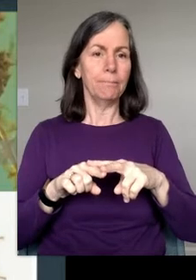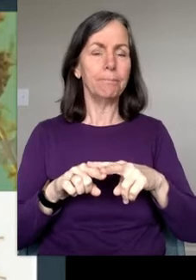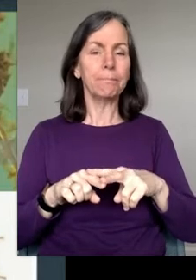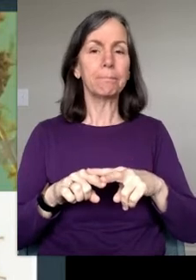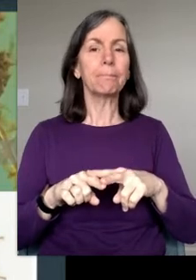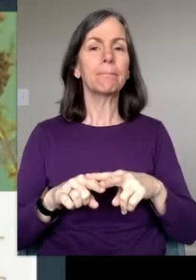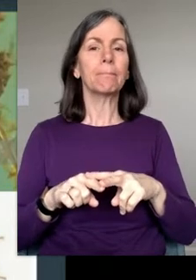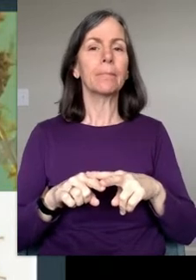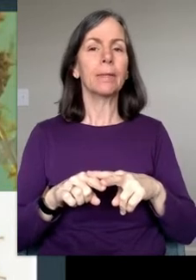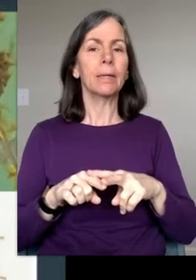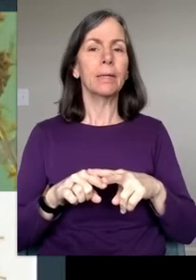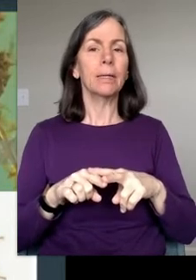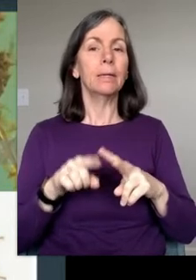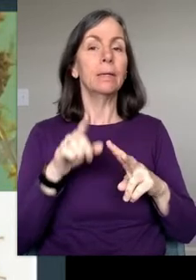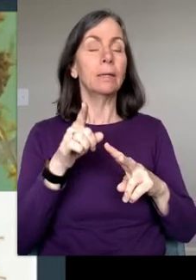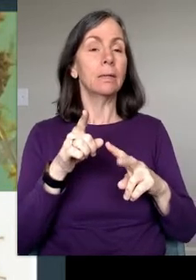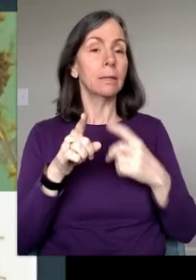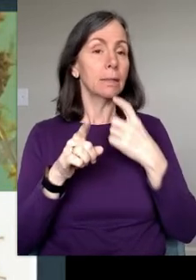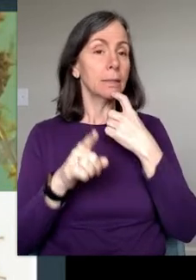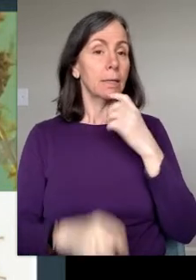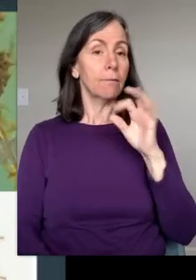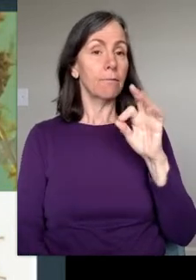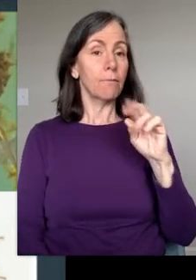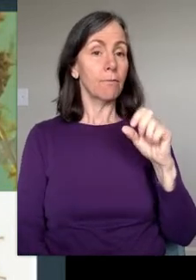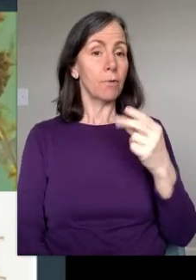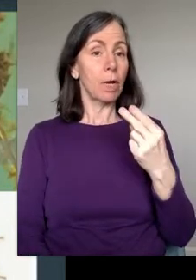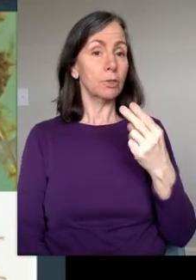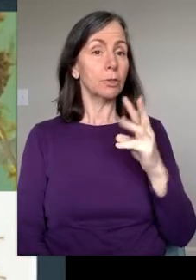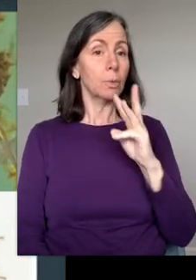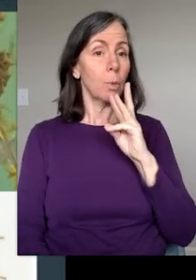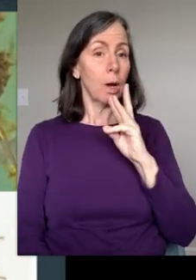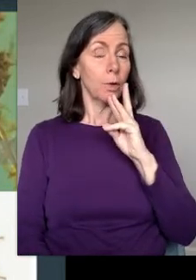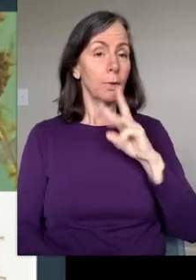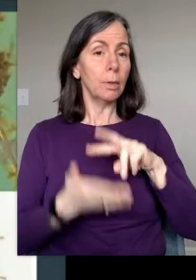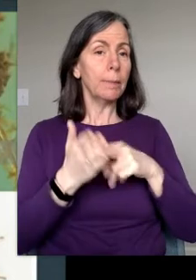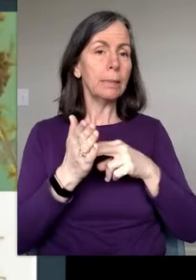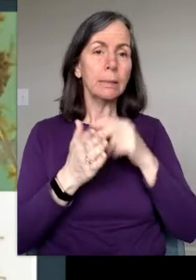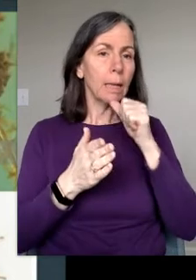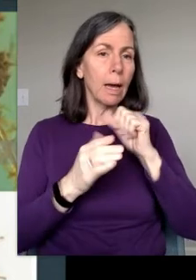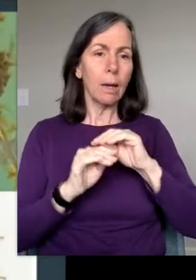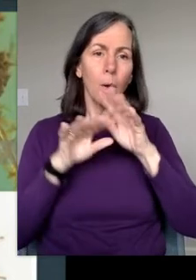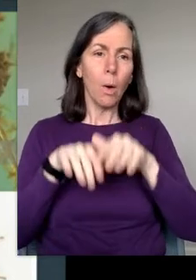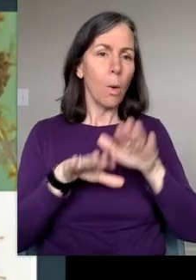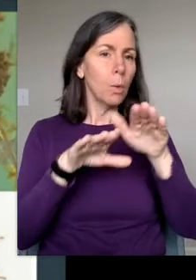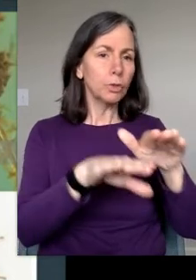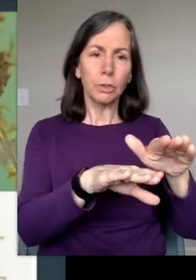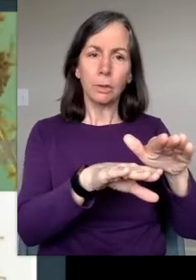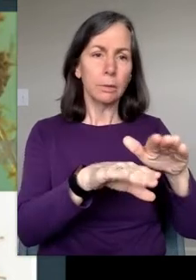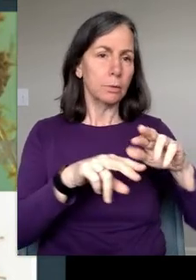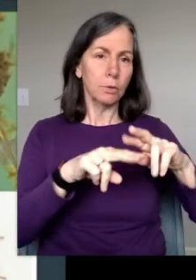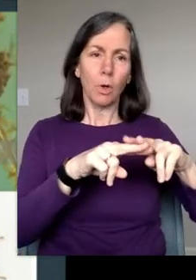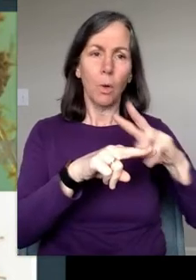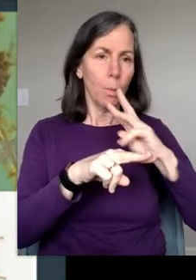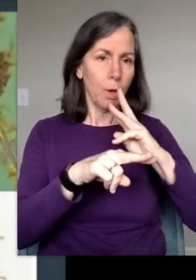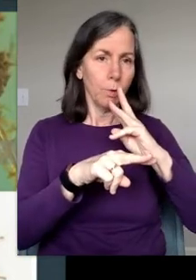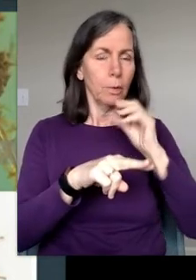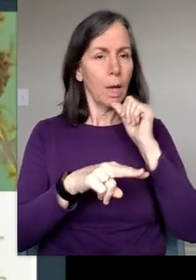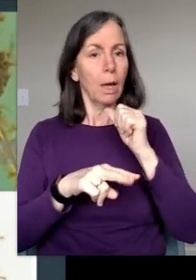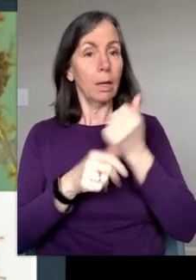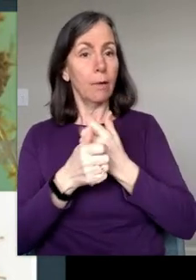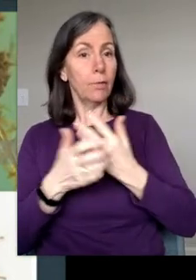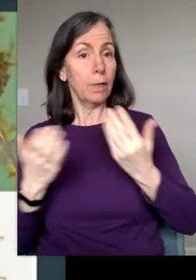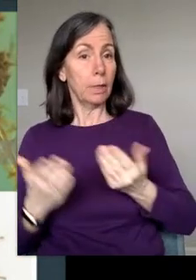mean. When I say freshwater, we're talking about anything that's not ocean water, not salt water. So everything in